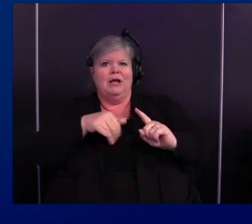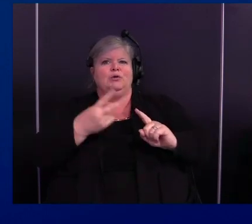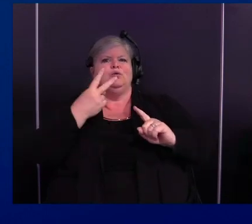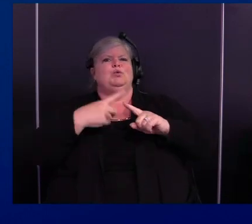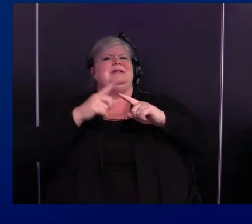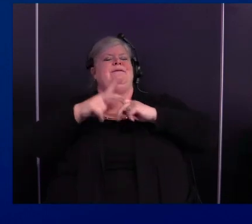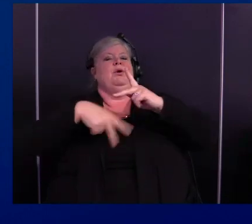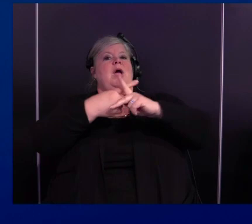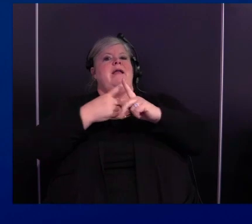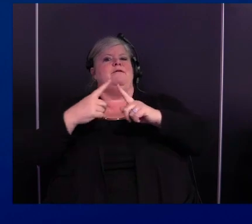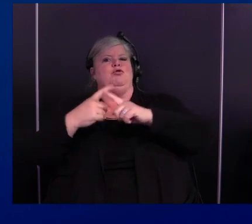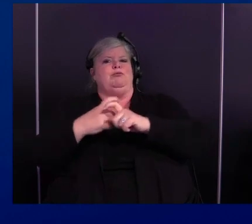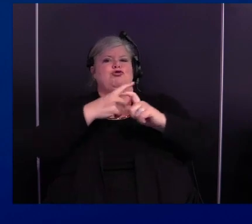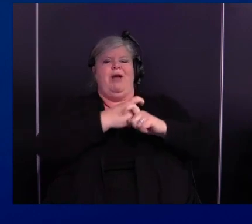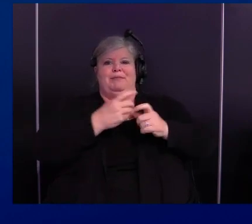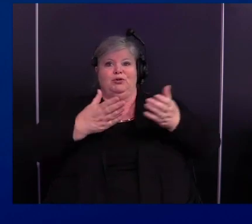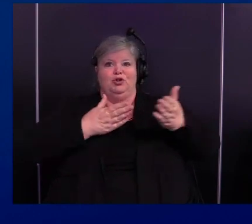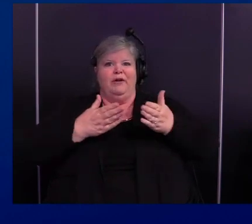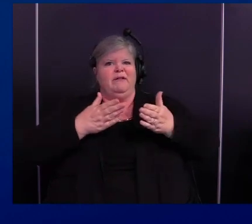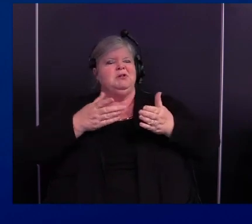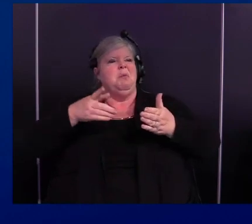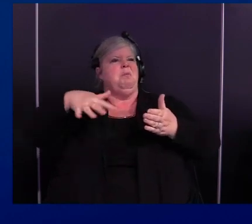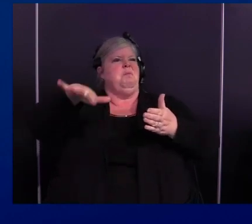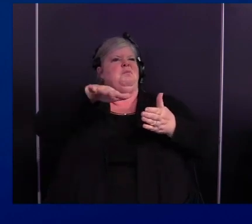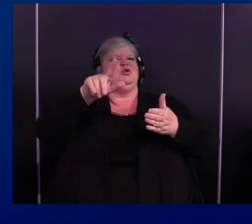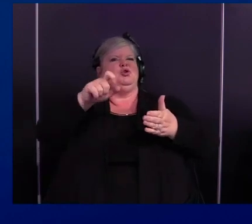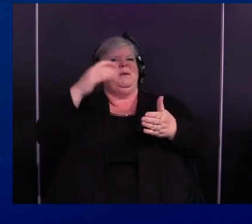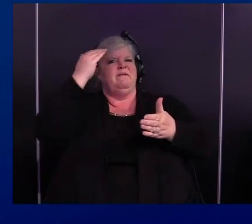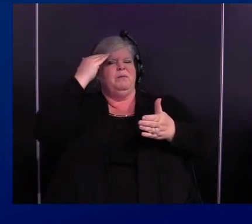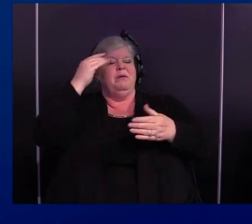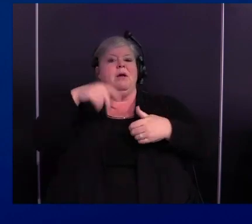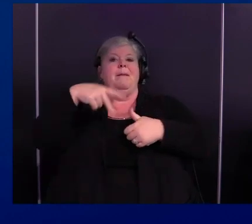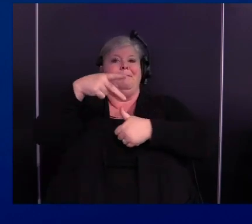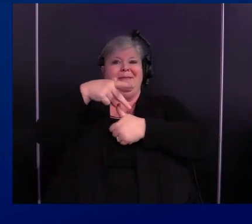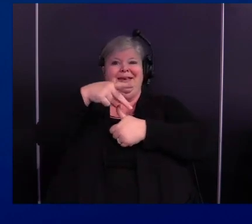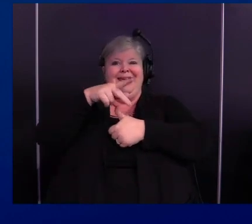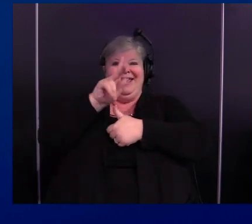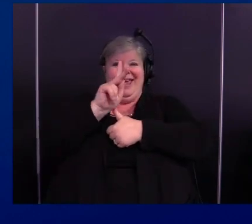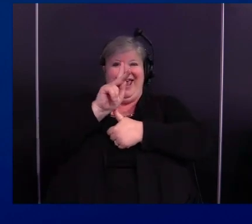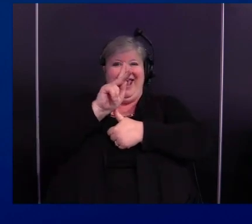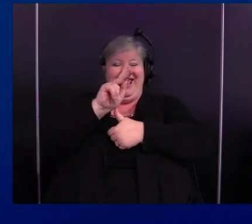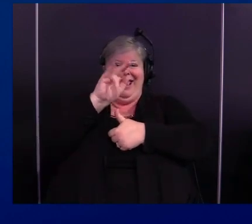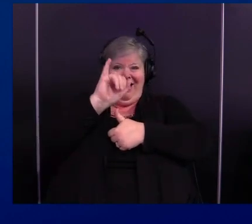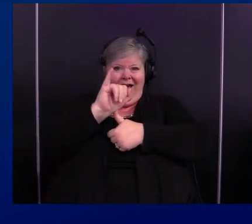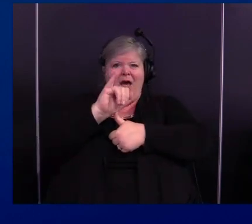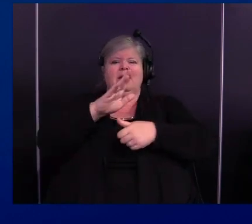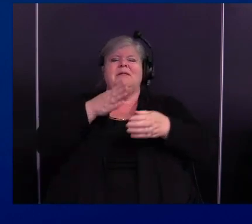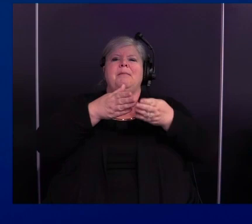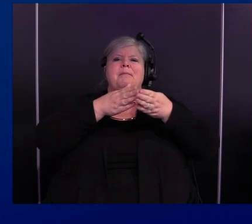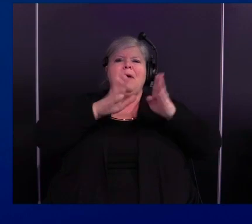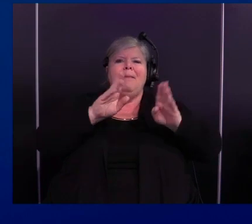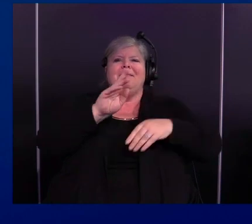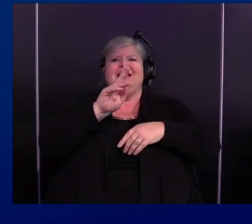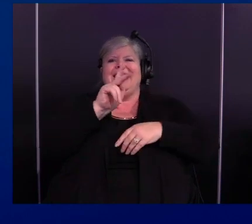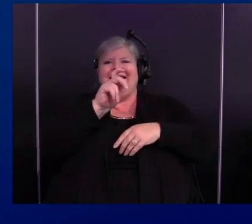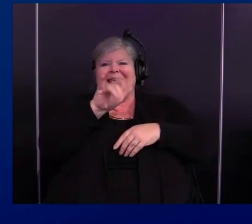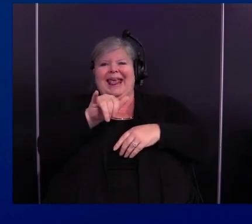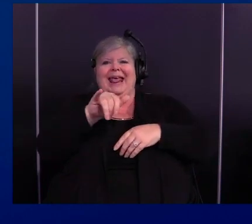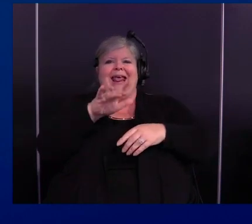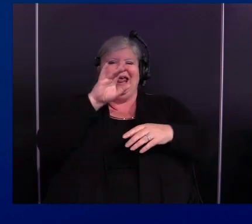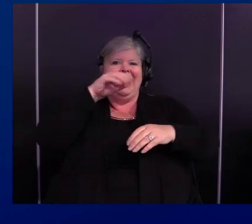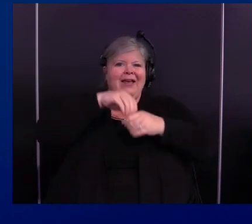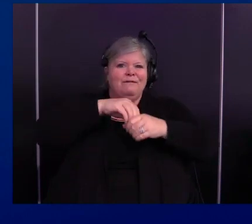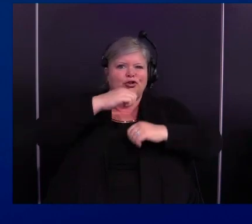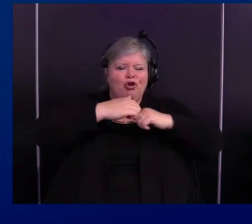cryptographic services that a lot of people would be familiar with. PKI, public key infrastructure, specifically around issuing digital